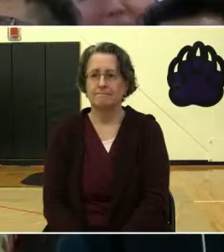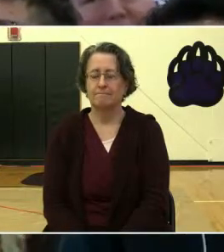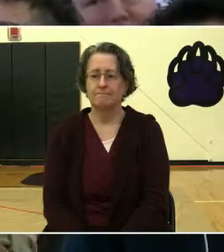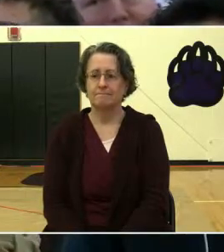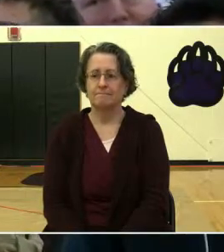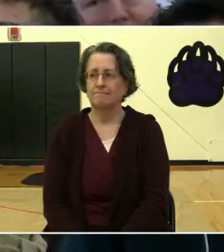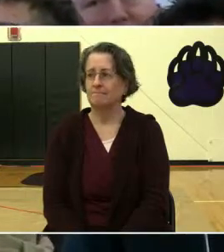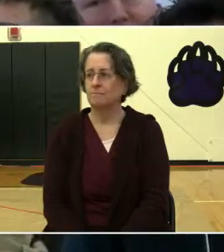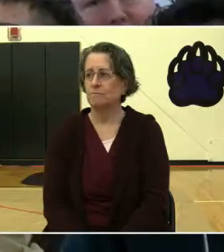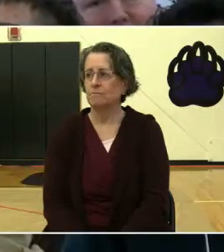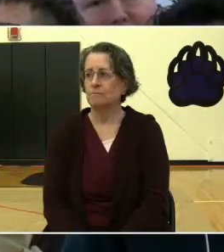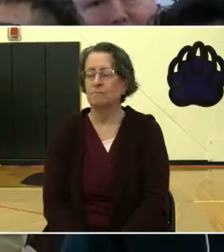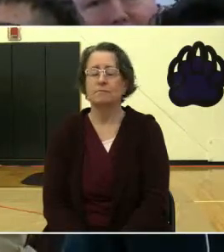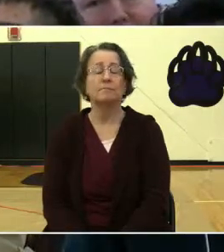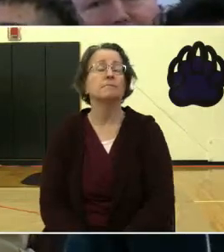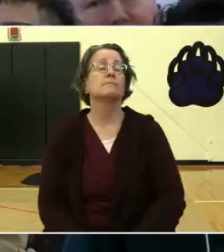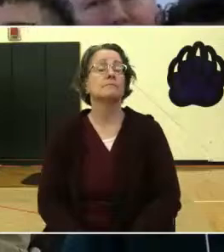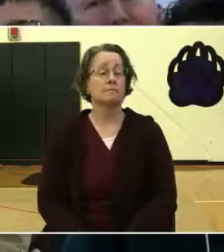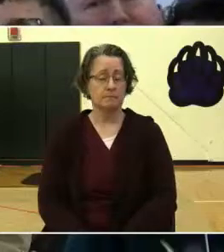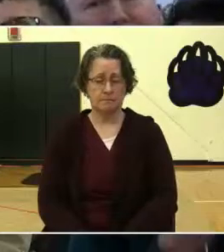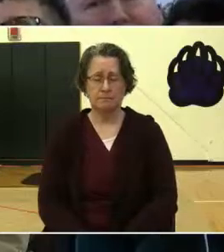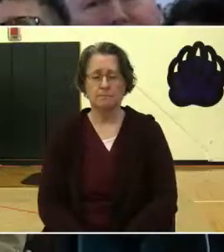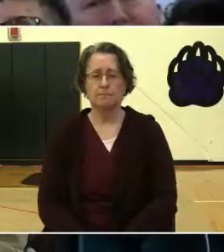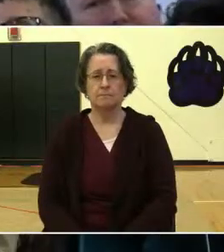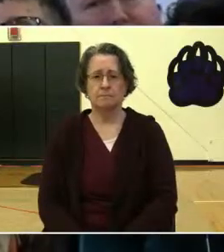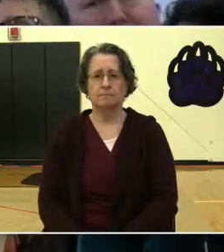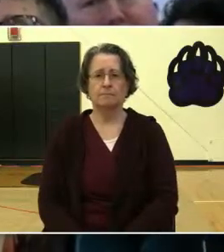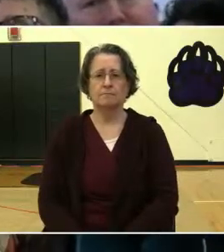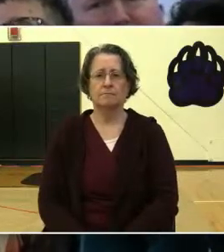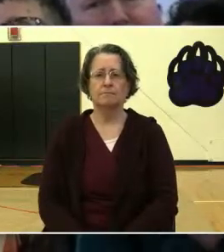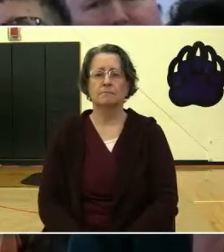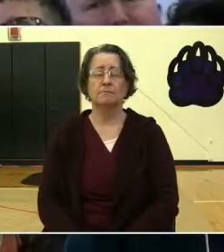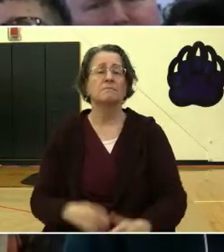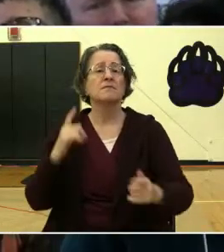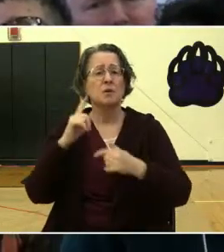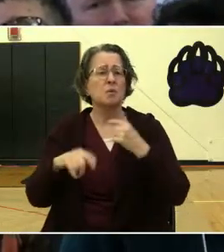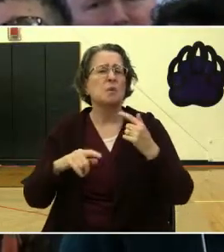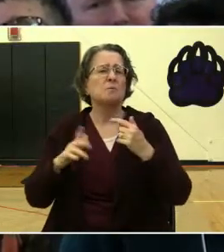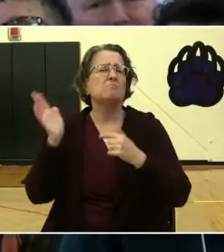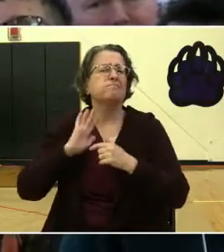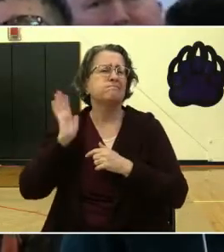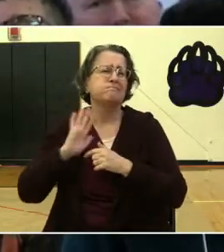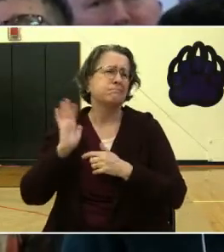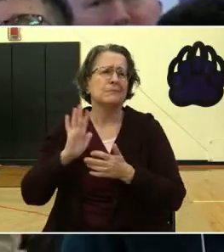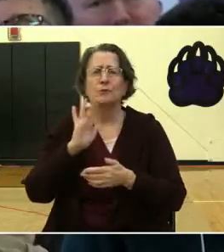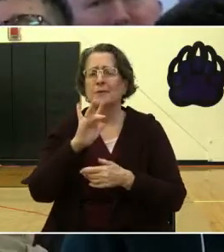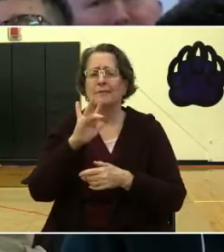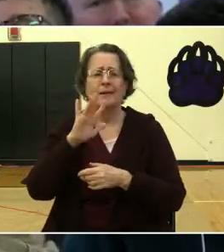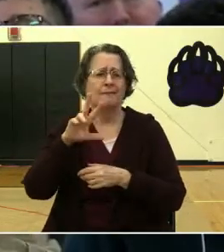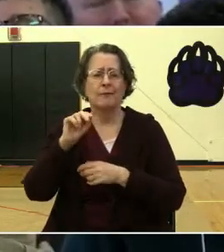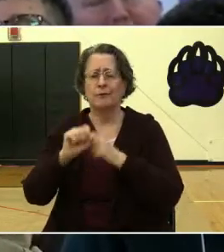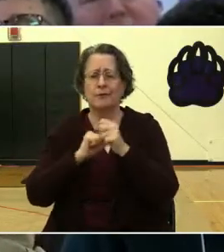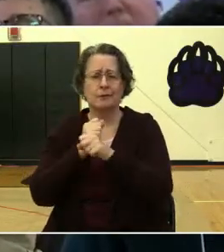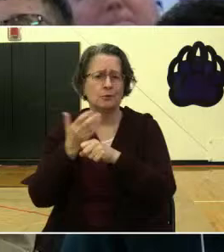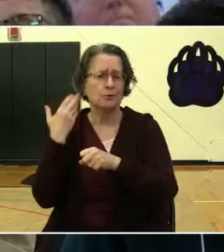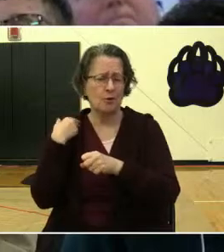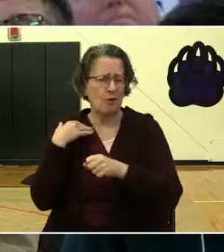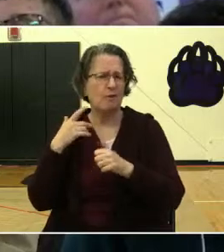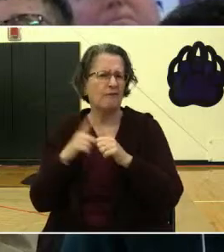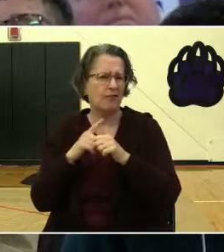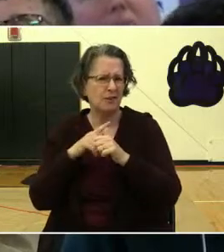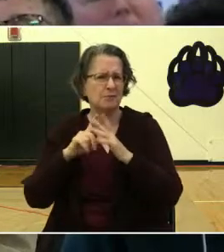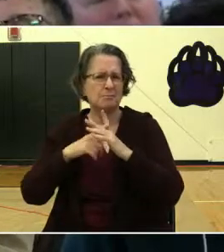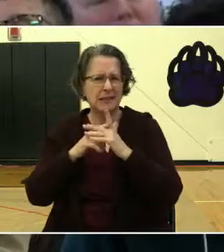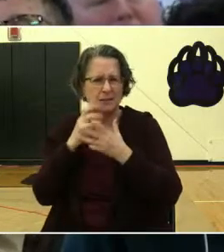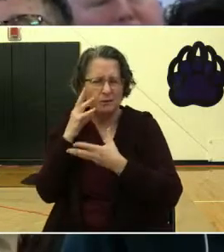agavi when I became involved in uh Municipal Affairs 25 or 30 years ago I did take